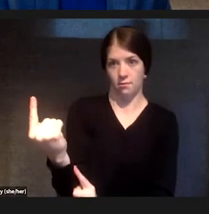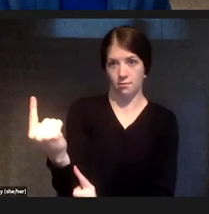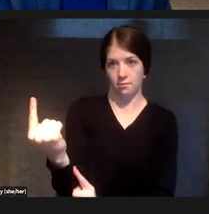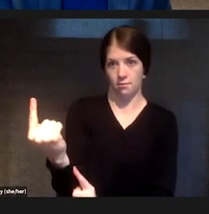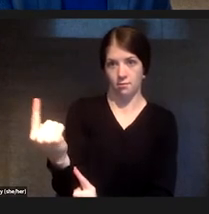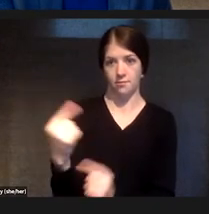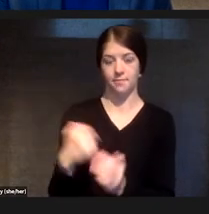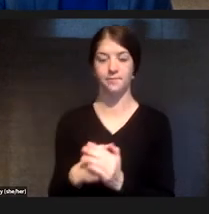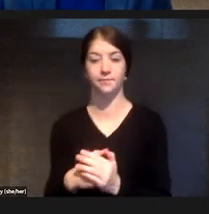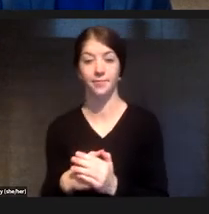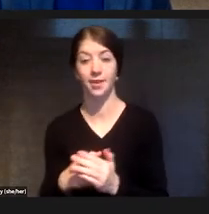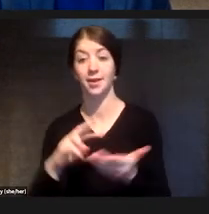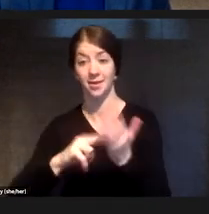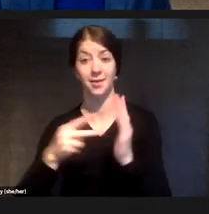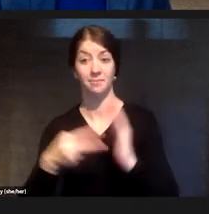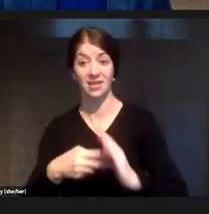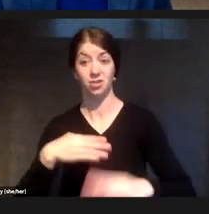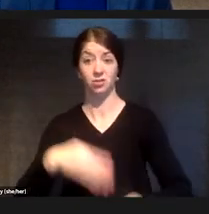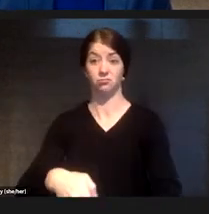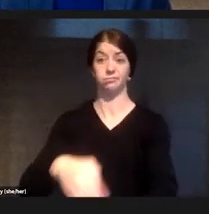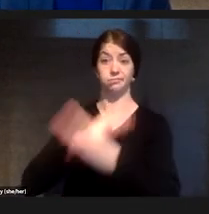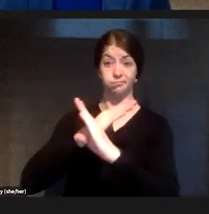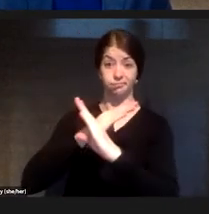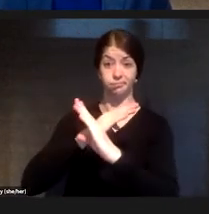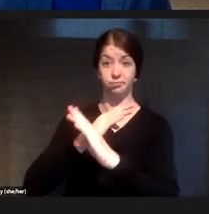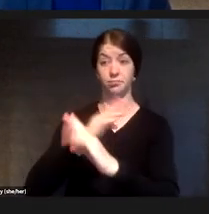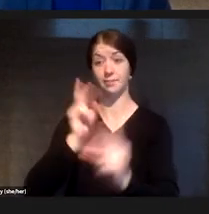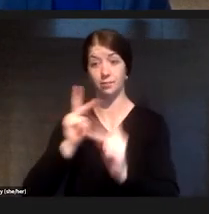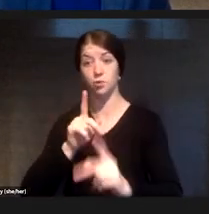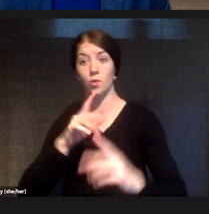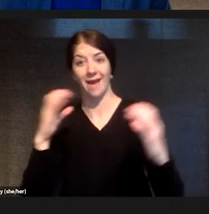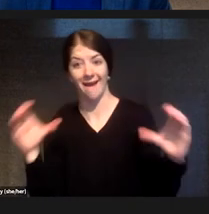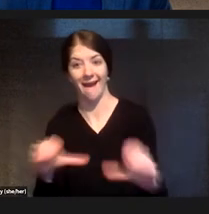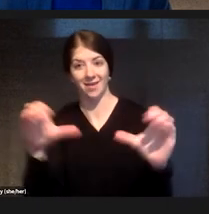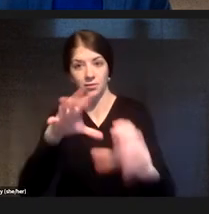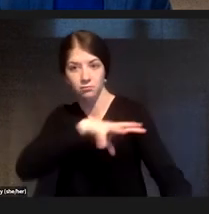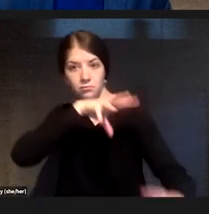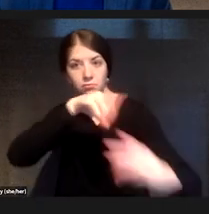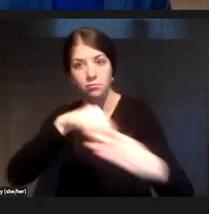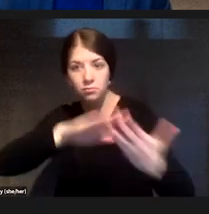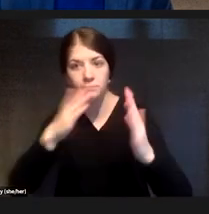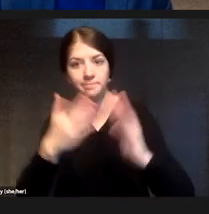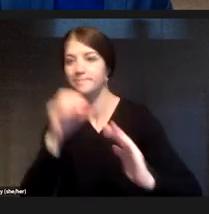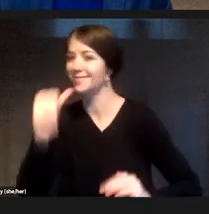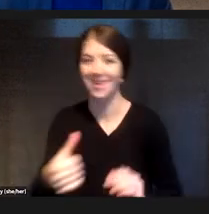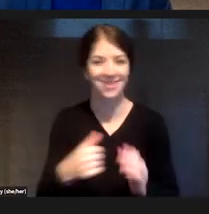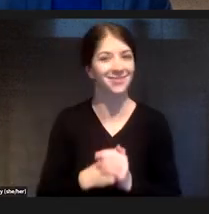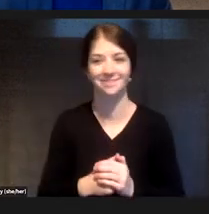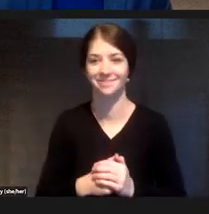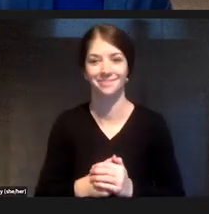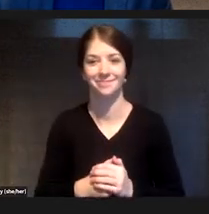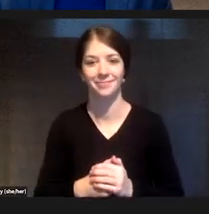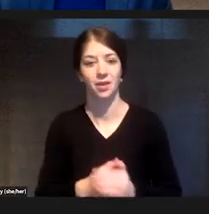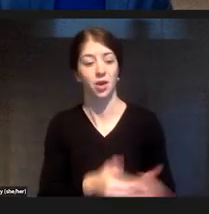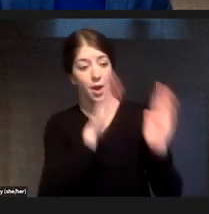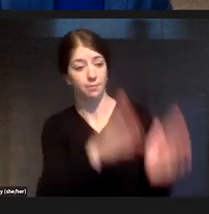longer prohibit individuals from being able to then actively engage in communities. We will no longer see someone with a disability and say